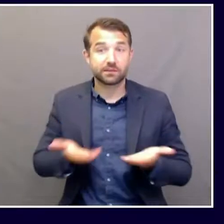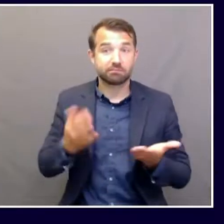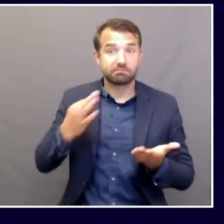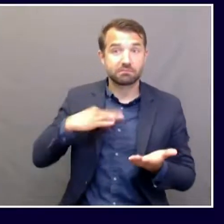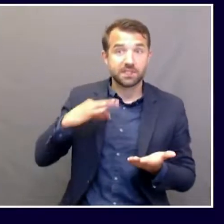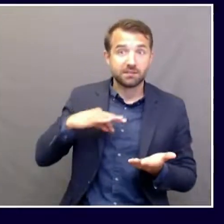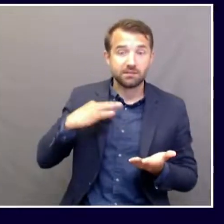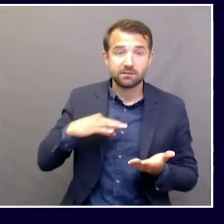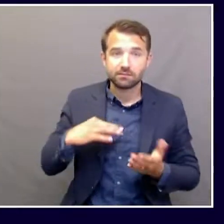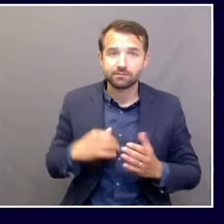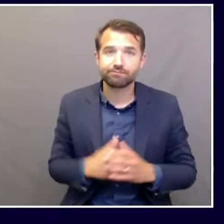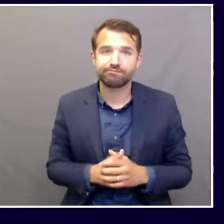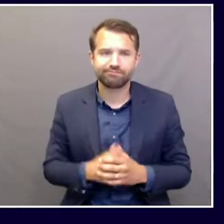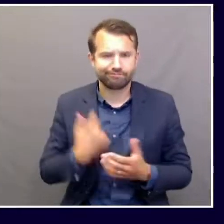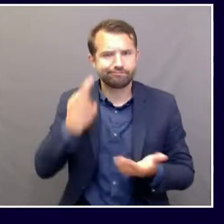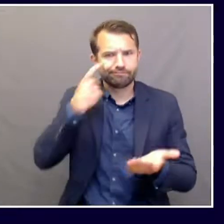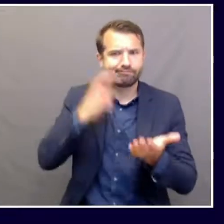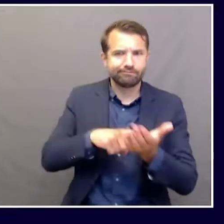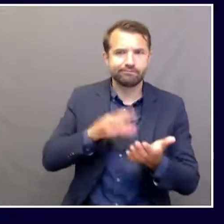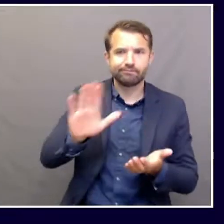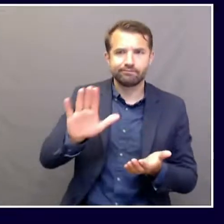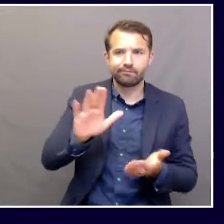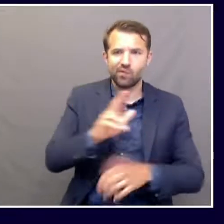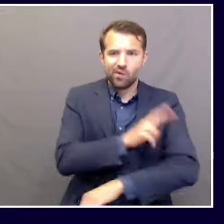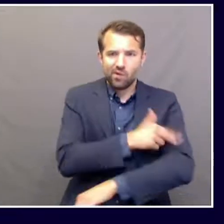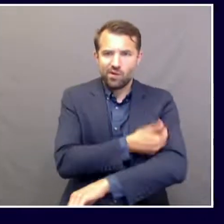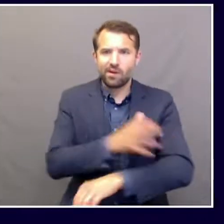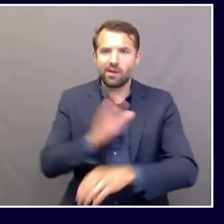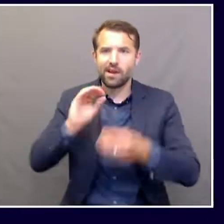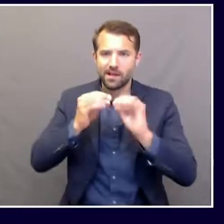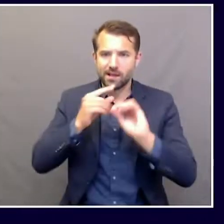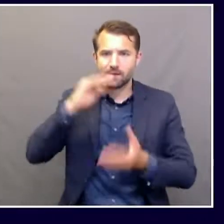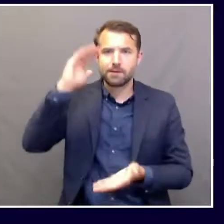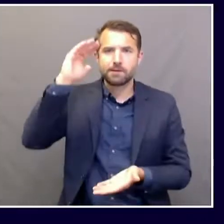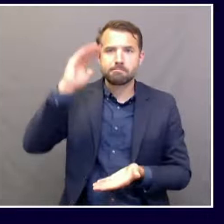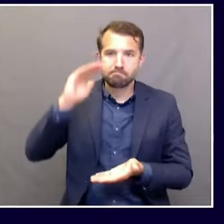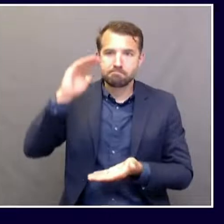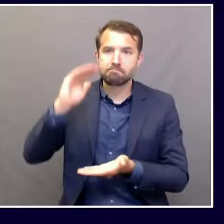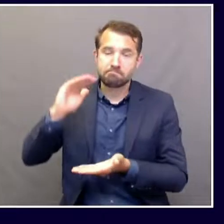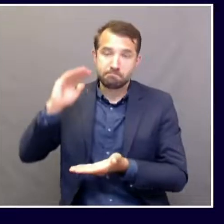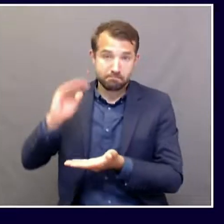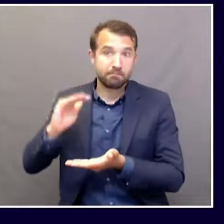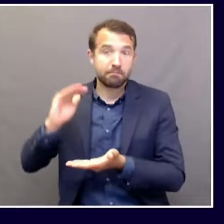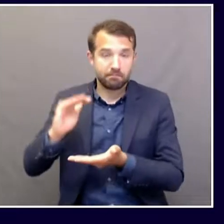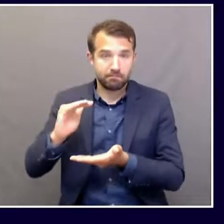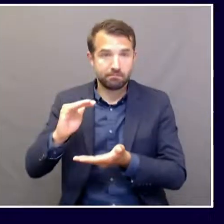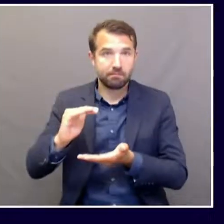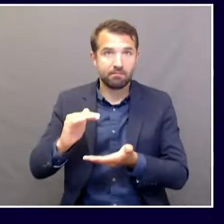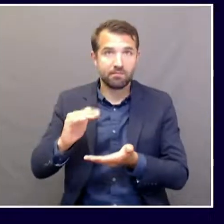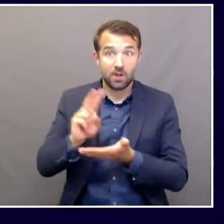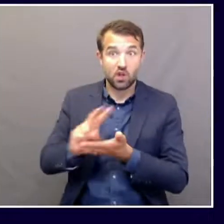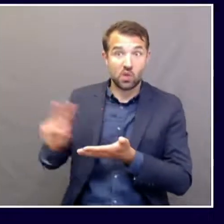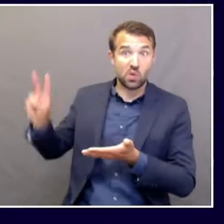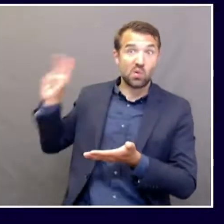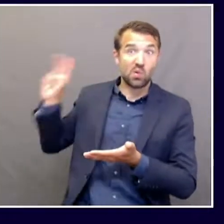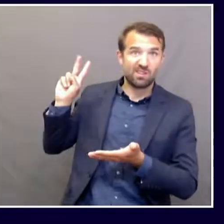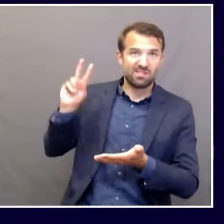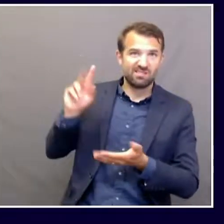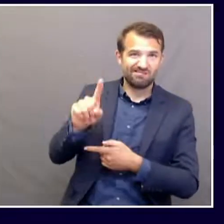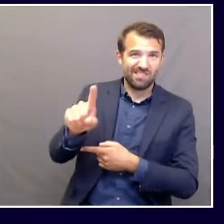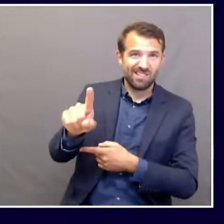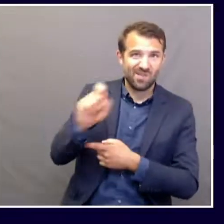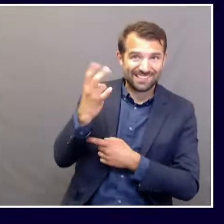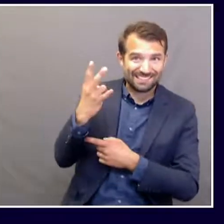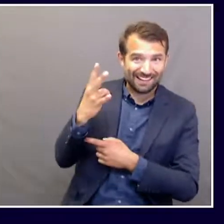that hospitalizations have started to come down. That's a good thing. Just 2 weeks ago, we were at about 117